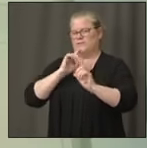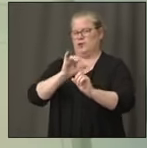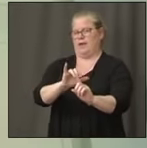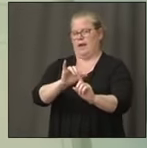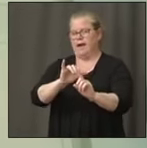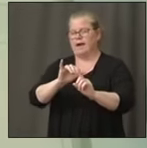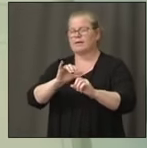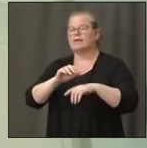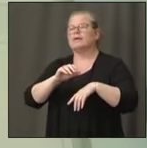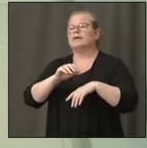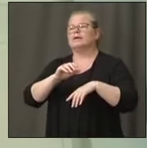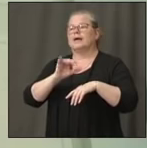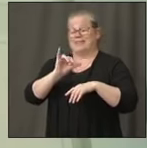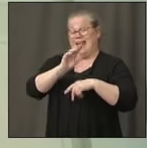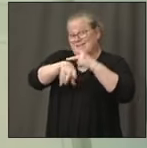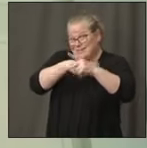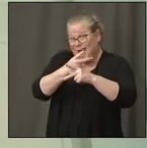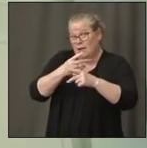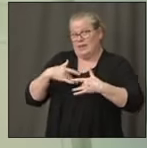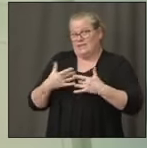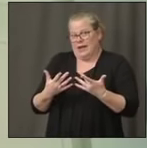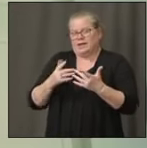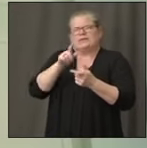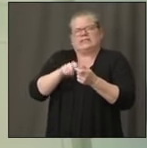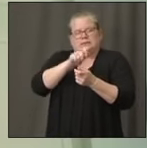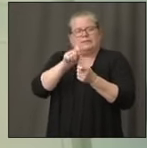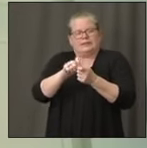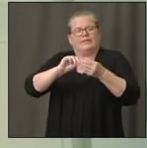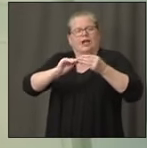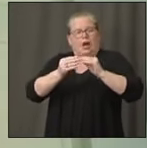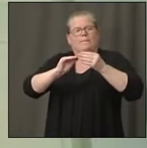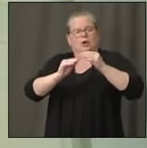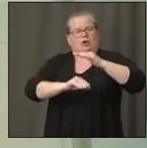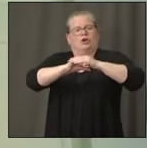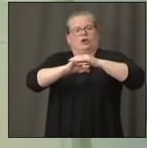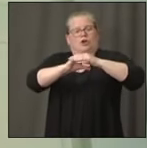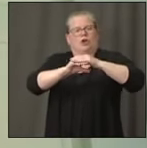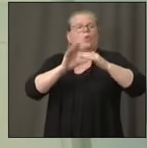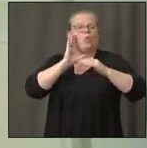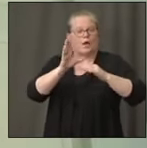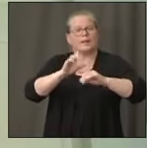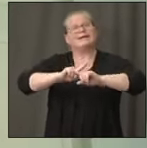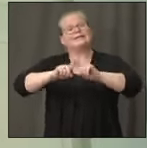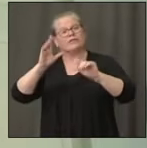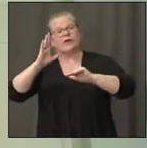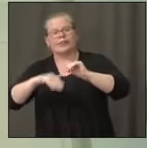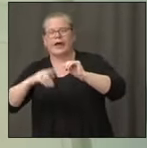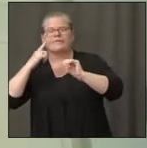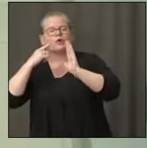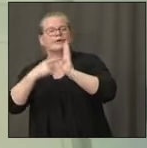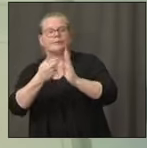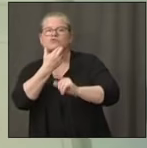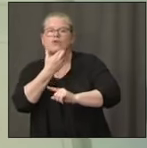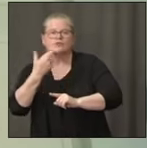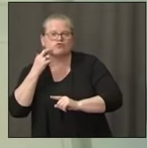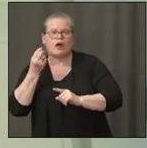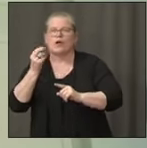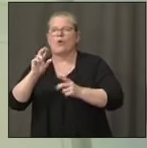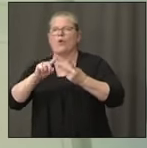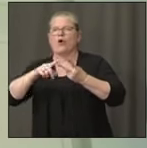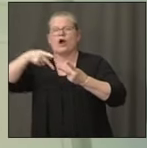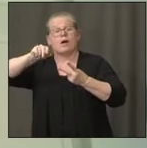that's going to have a significant, or excuse me, a specific capacity restriction, which is separate from, for example, the restaurant or the pool guidelines that